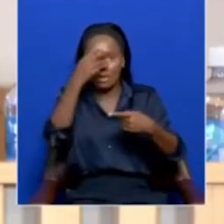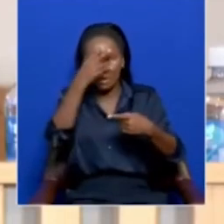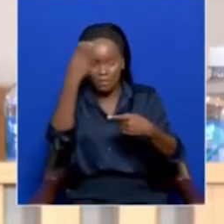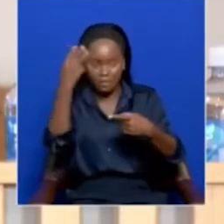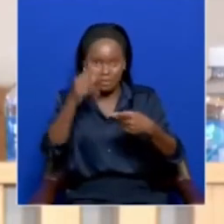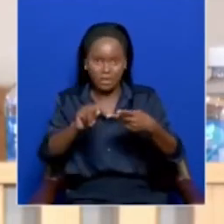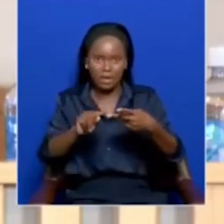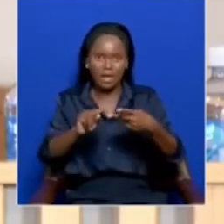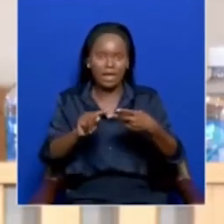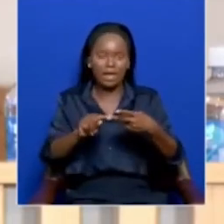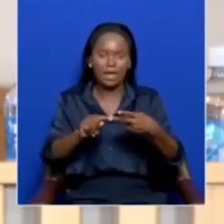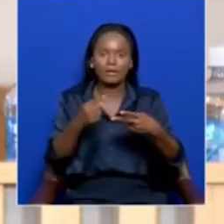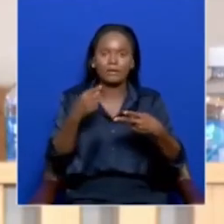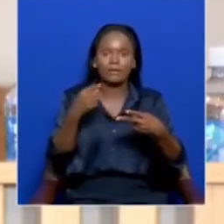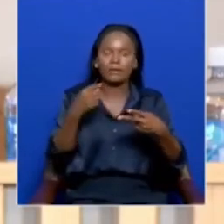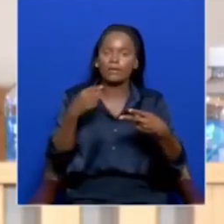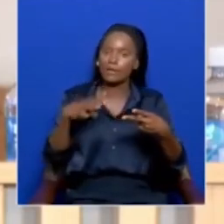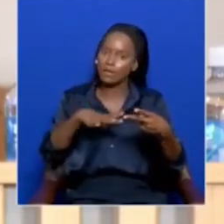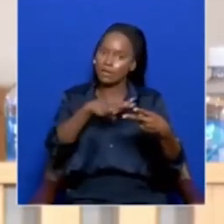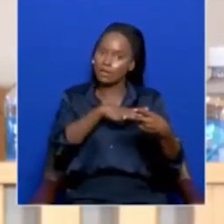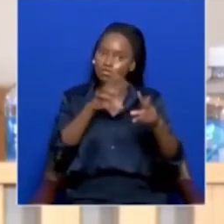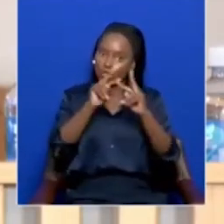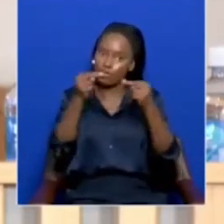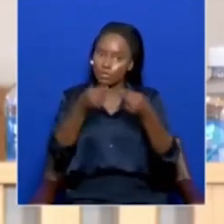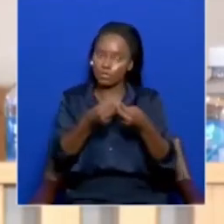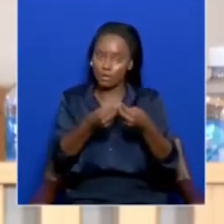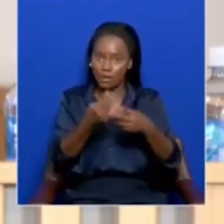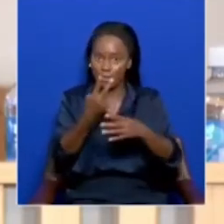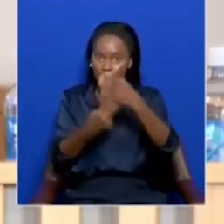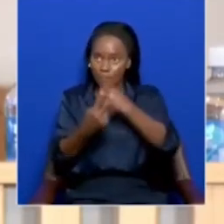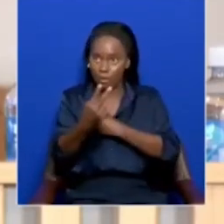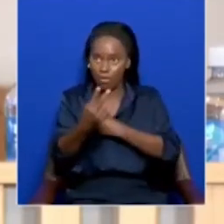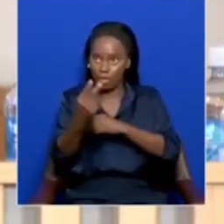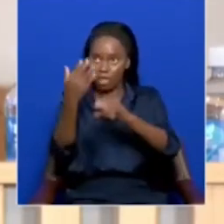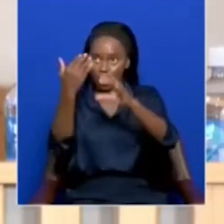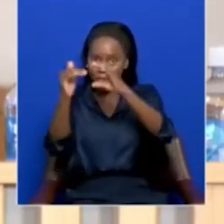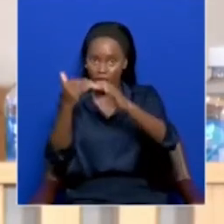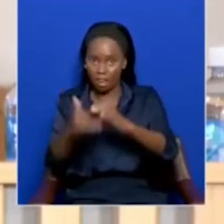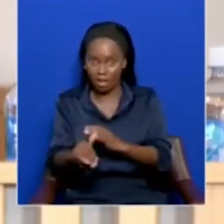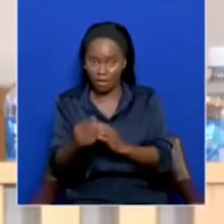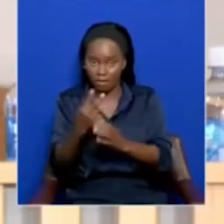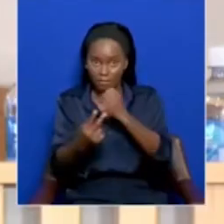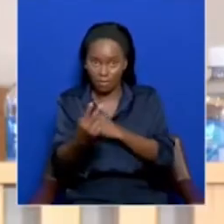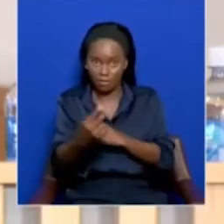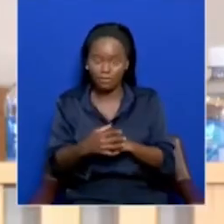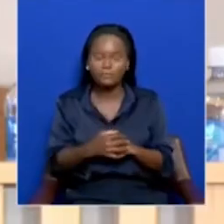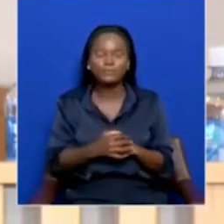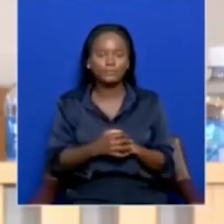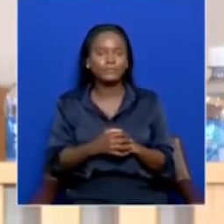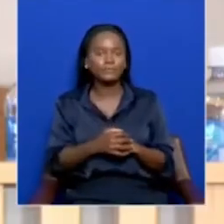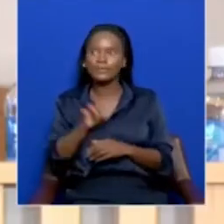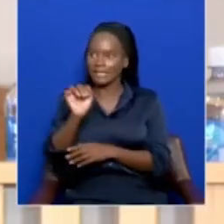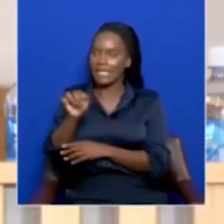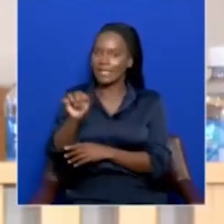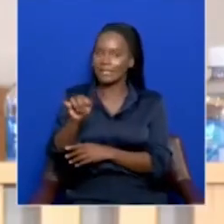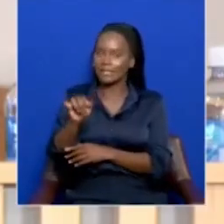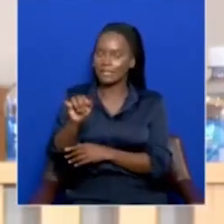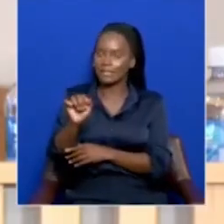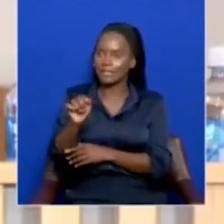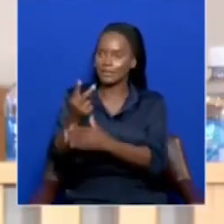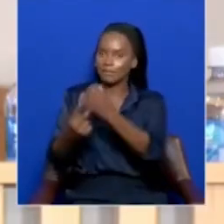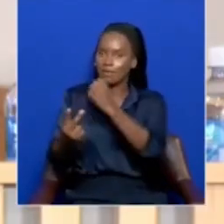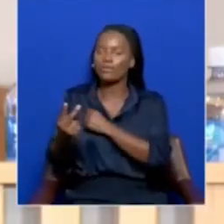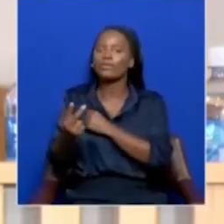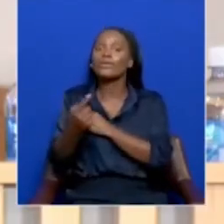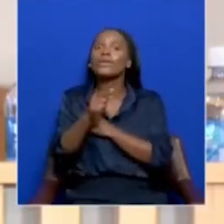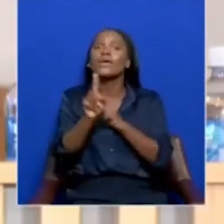referencing General Masemola's email address. Oh, yes. Okay. Just wanted to It's clarify page 4, that. paragraph 13. So,